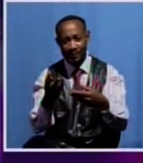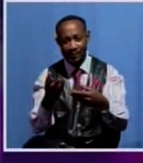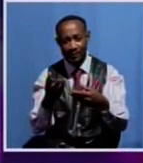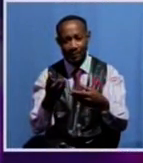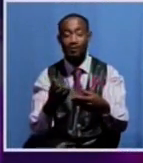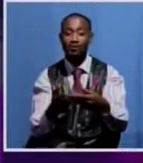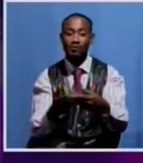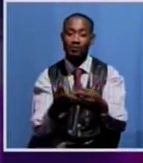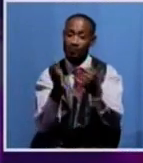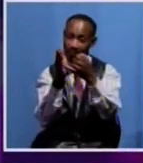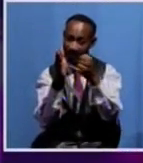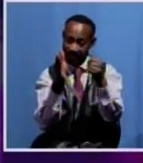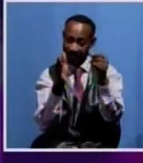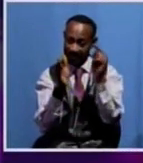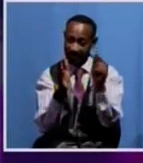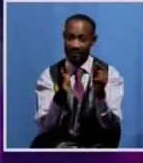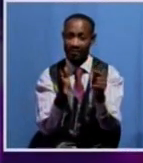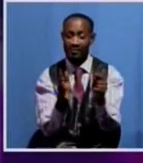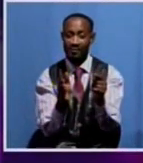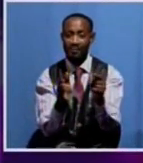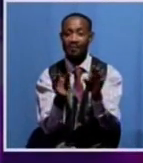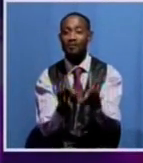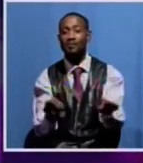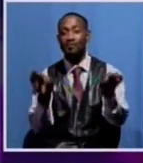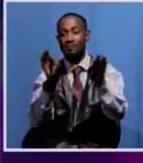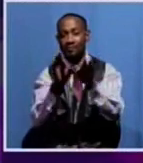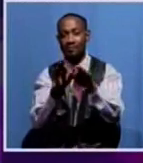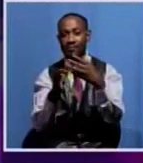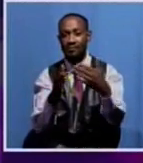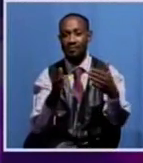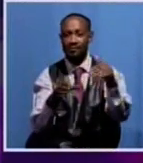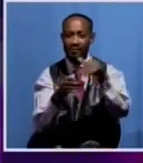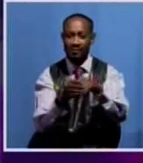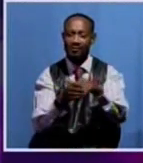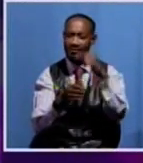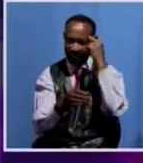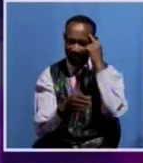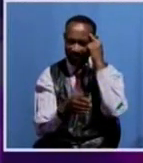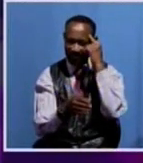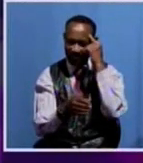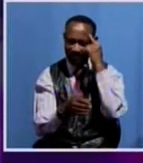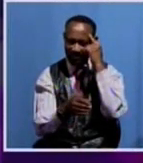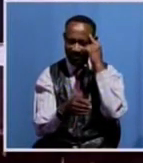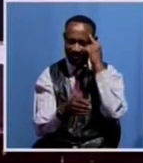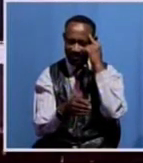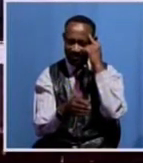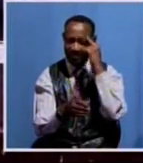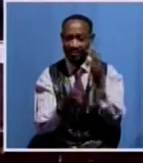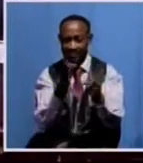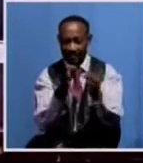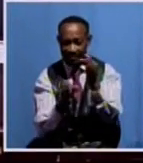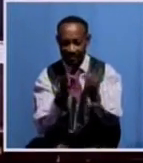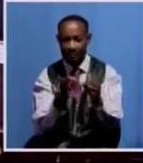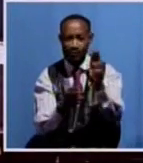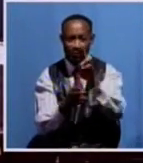to identify certain important components of the budget, which I think if we spend